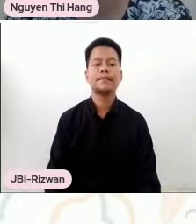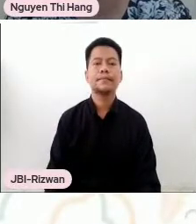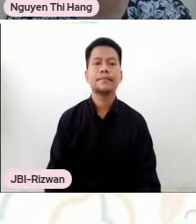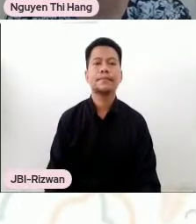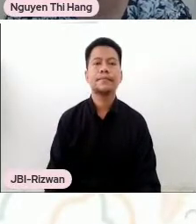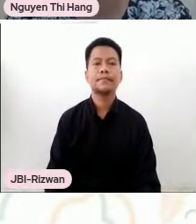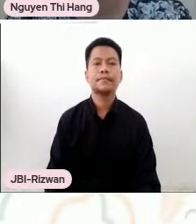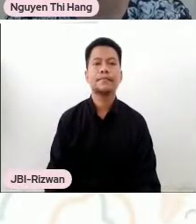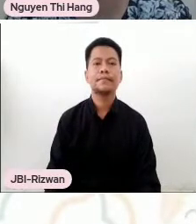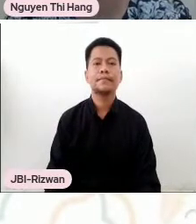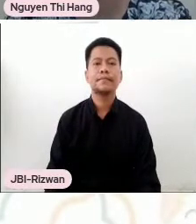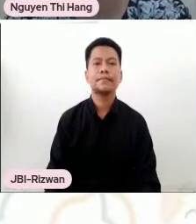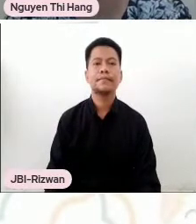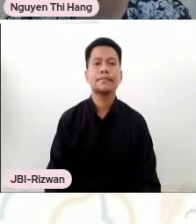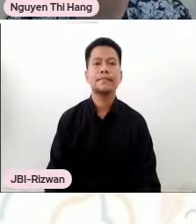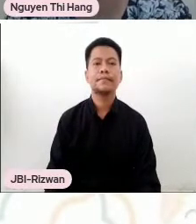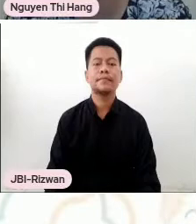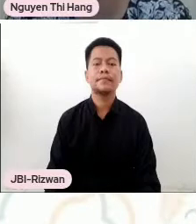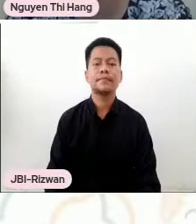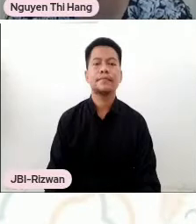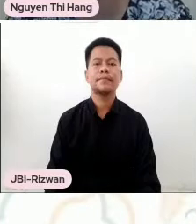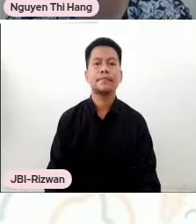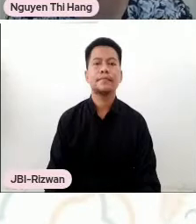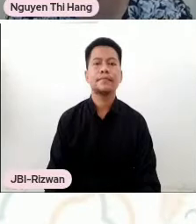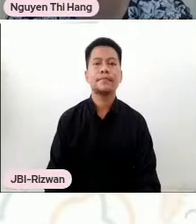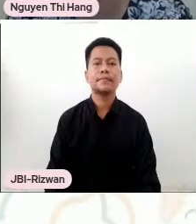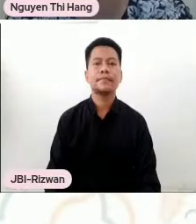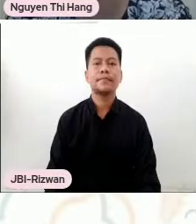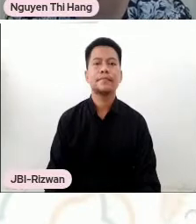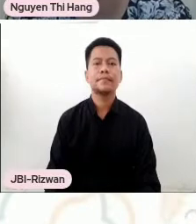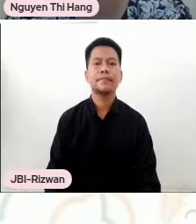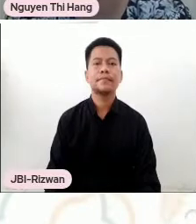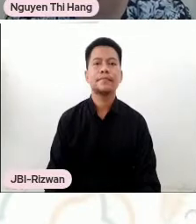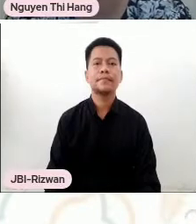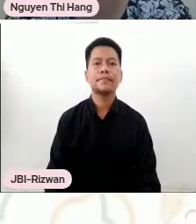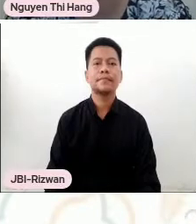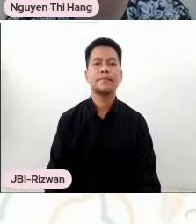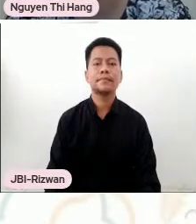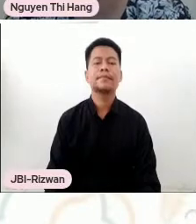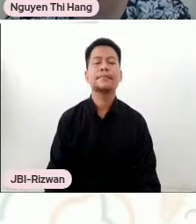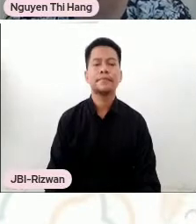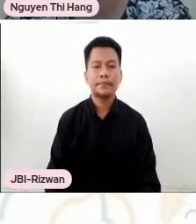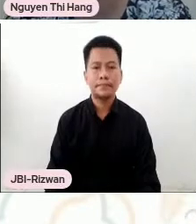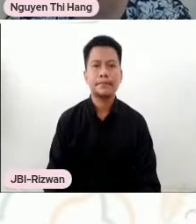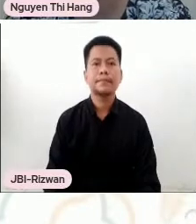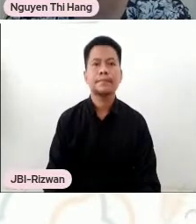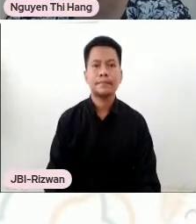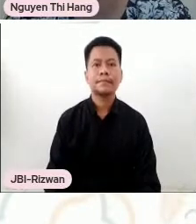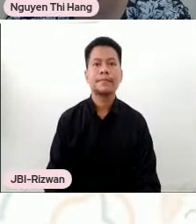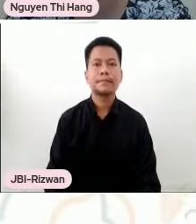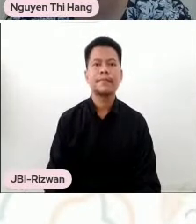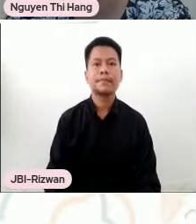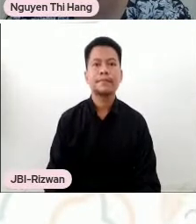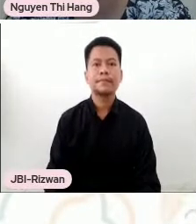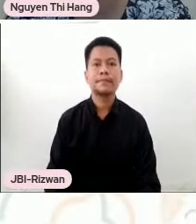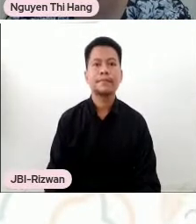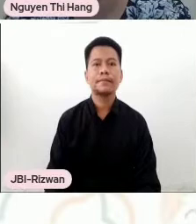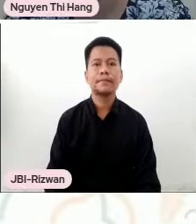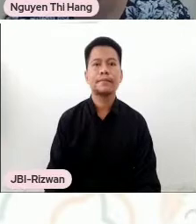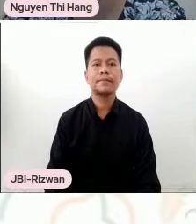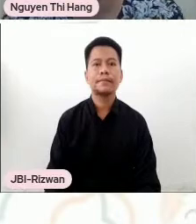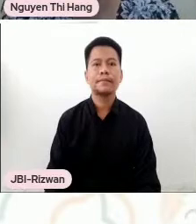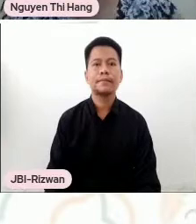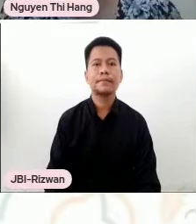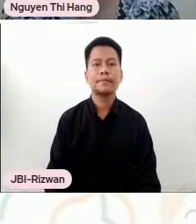of summer holiday and also the COVID-19. Okay. So how long is the break? Is the